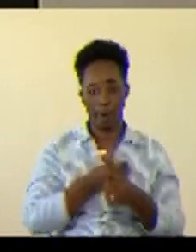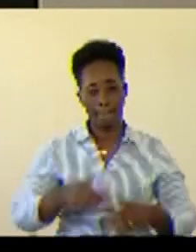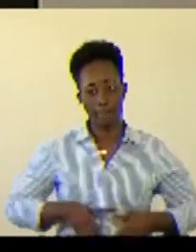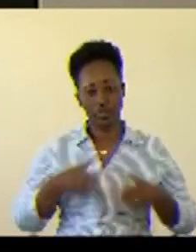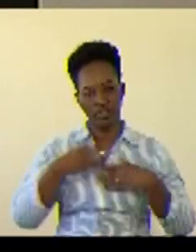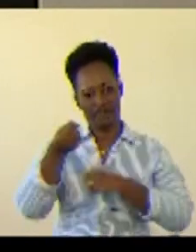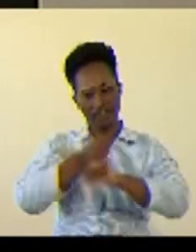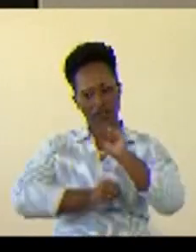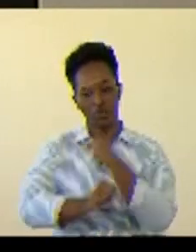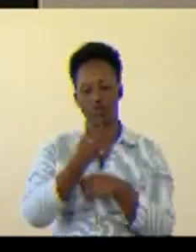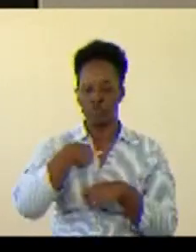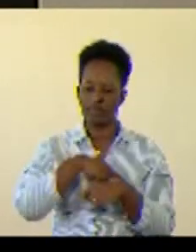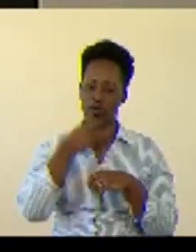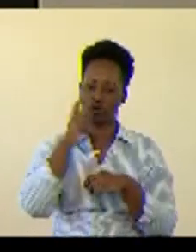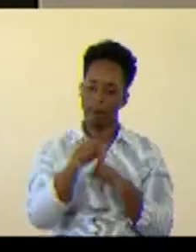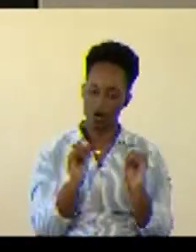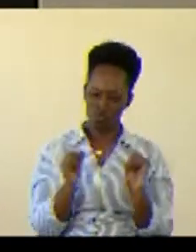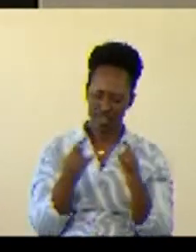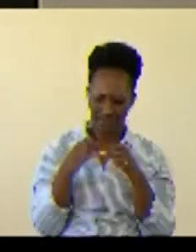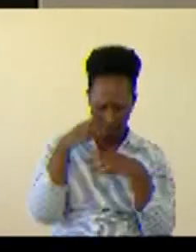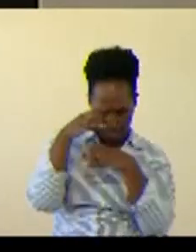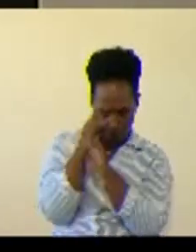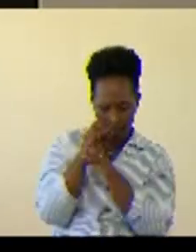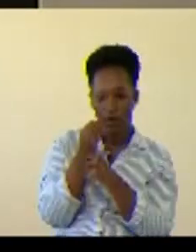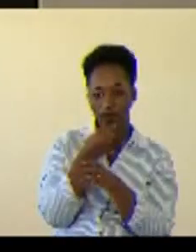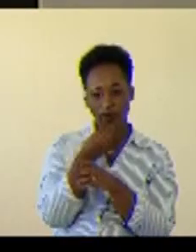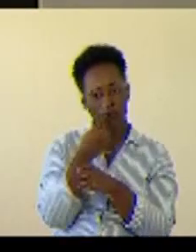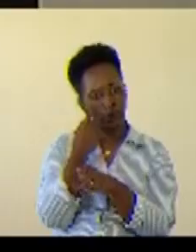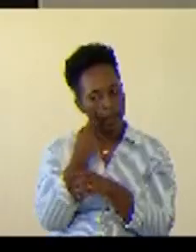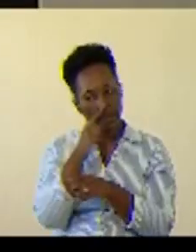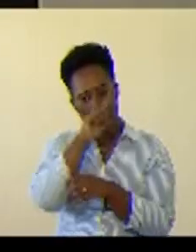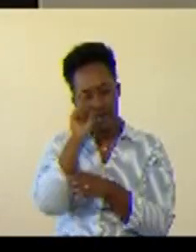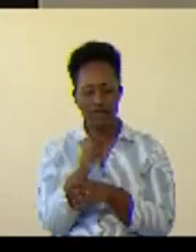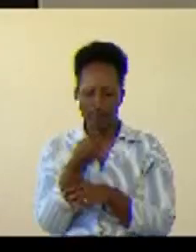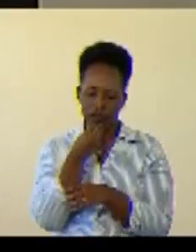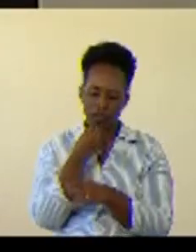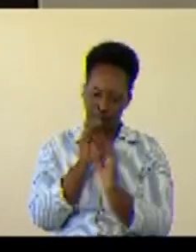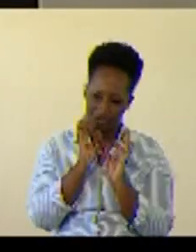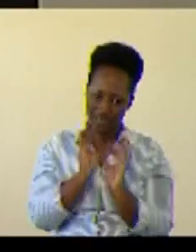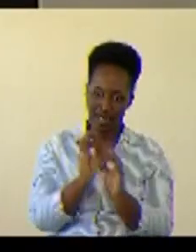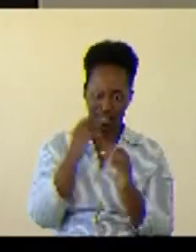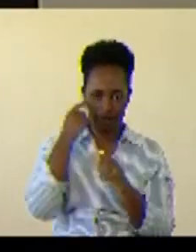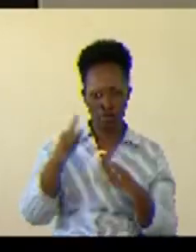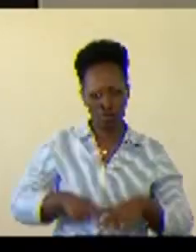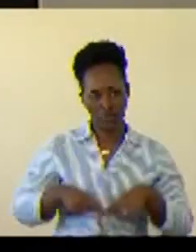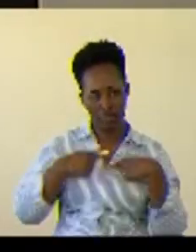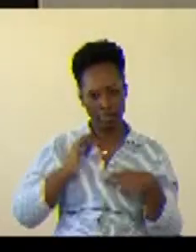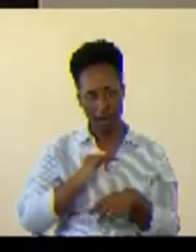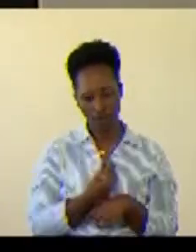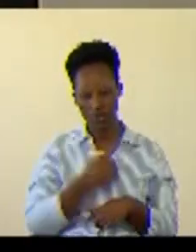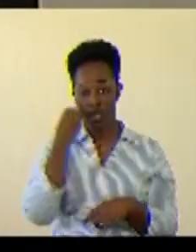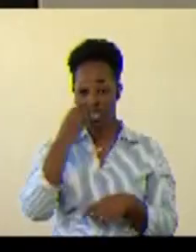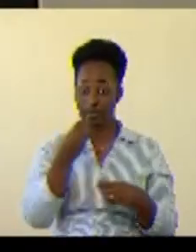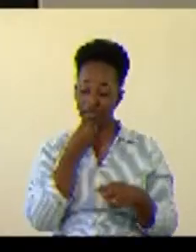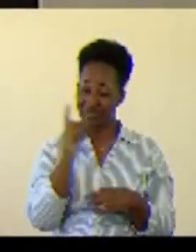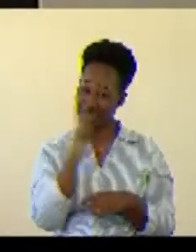functions. So we have to test the food to see if the food is safe for our health. If the food is not safe for our health, we are